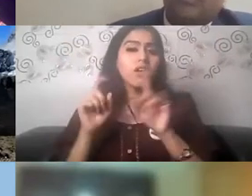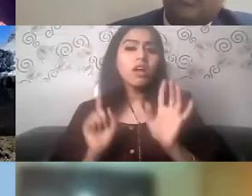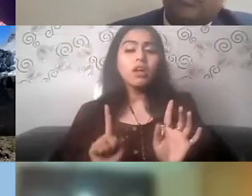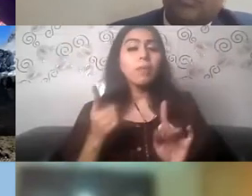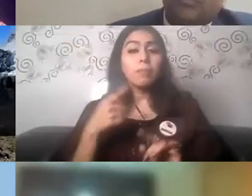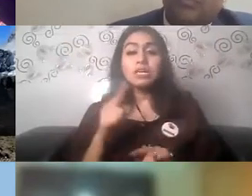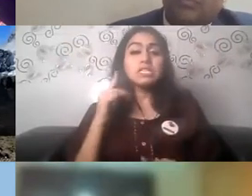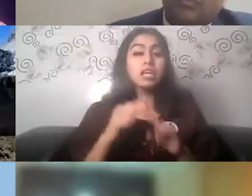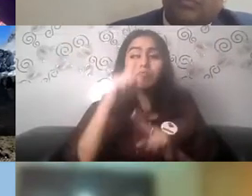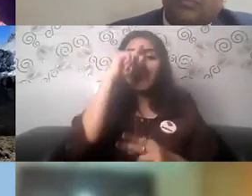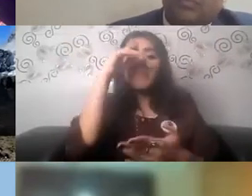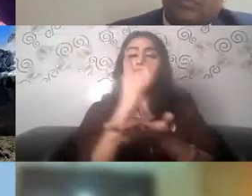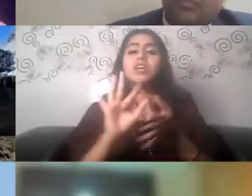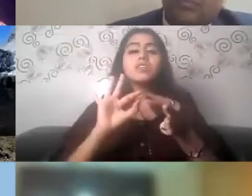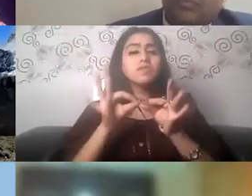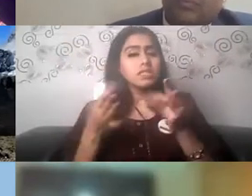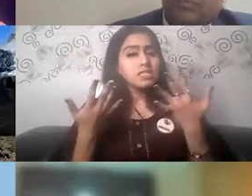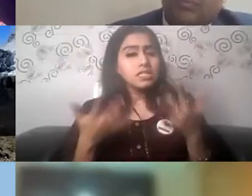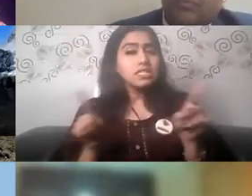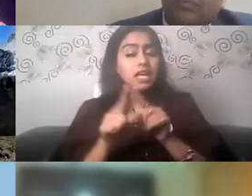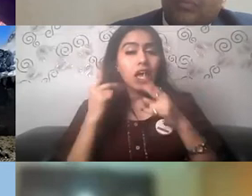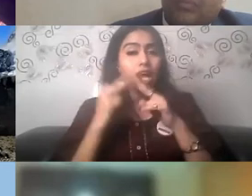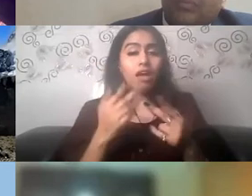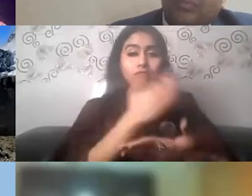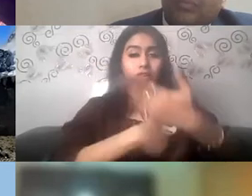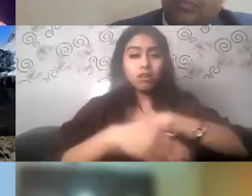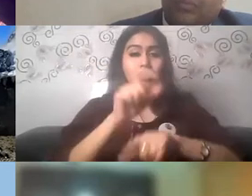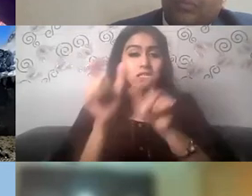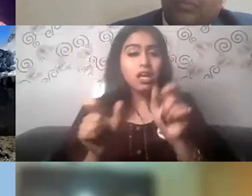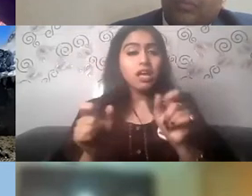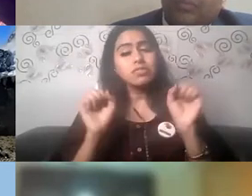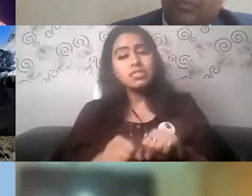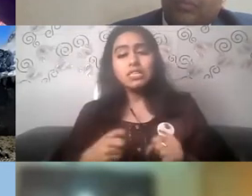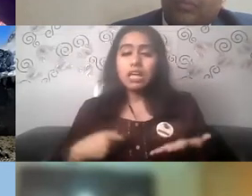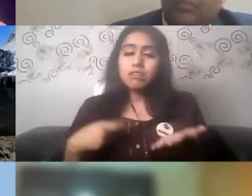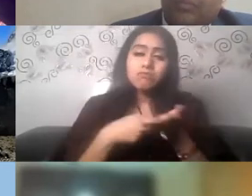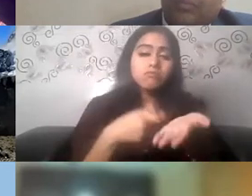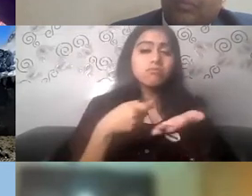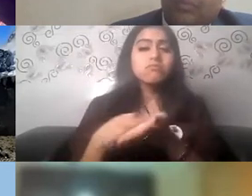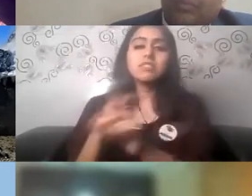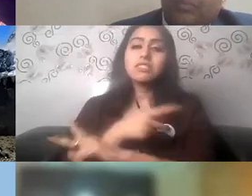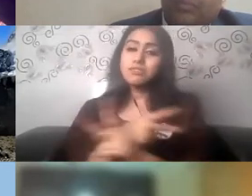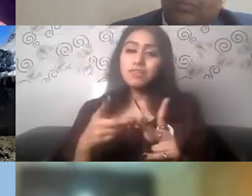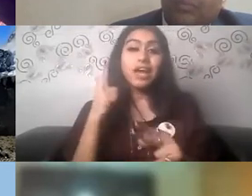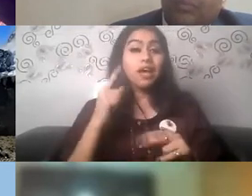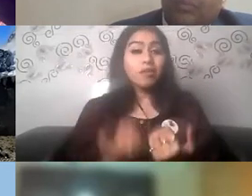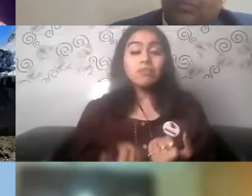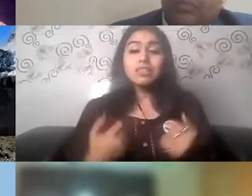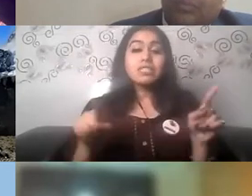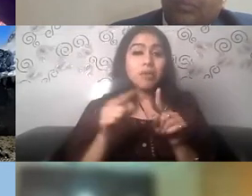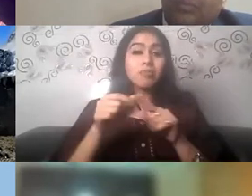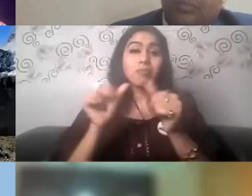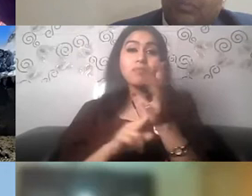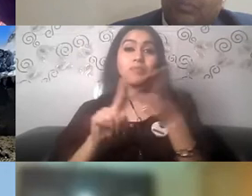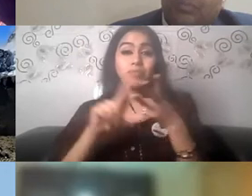totally determined to help the differently abled people in any respects. And I thank all the panelists who has